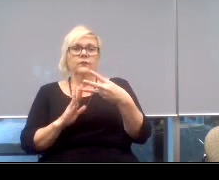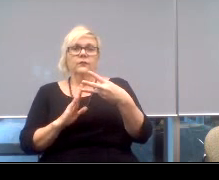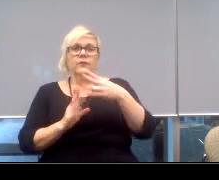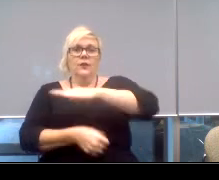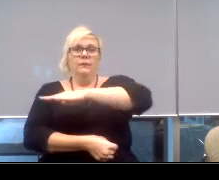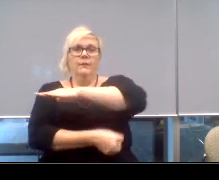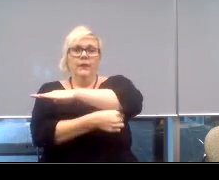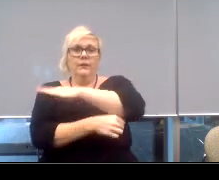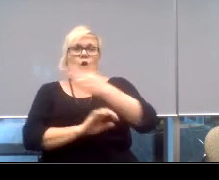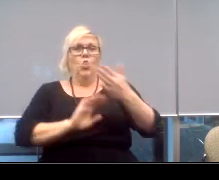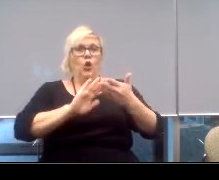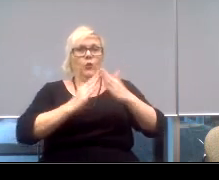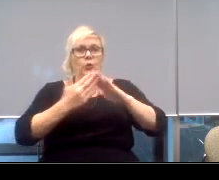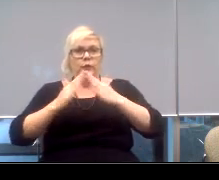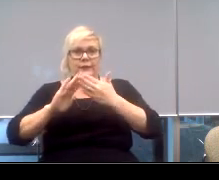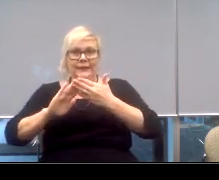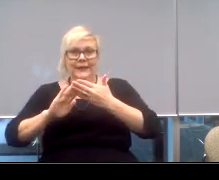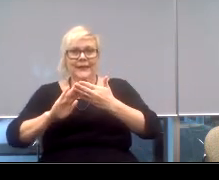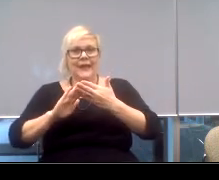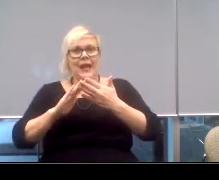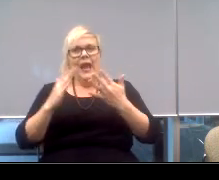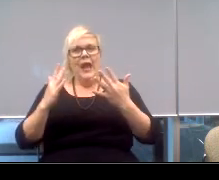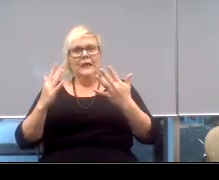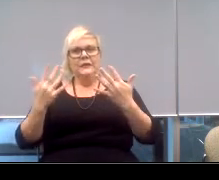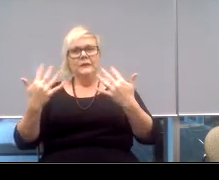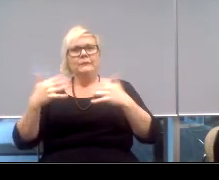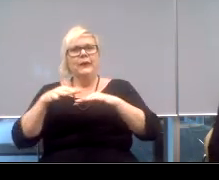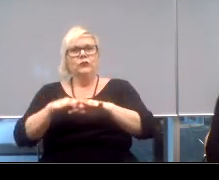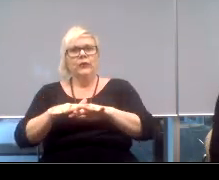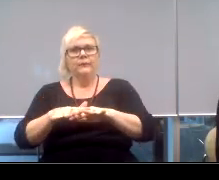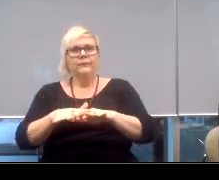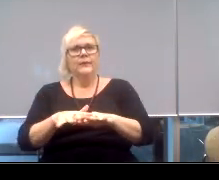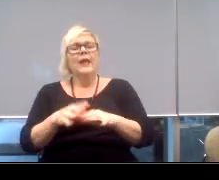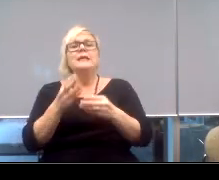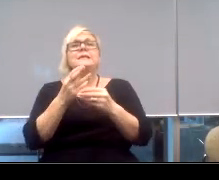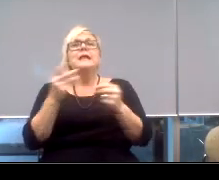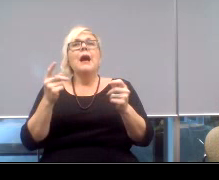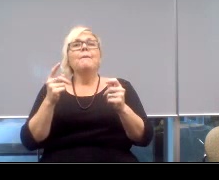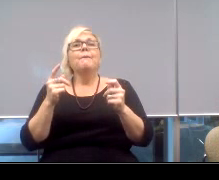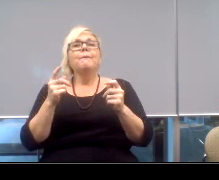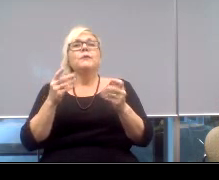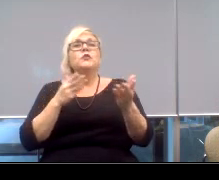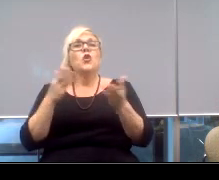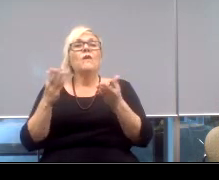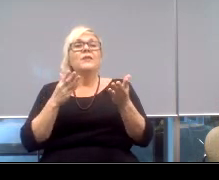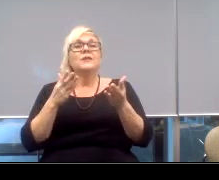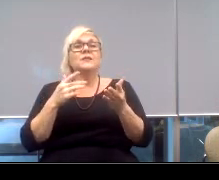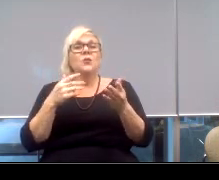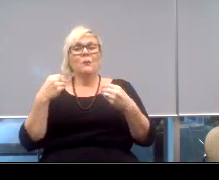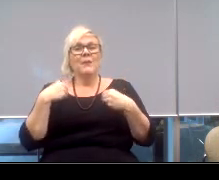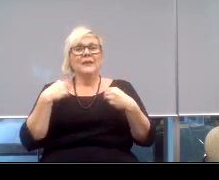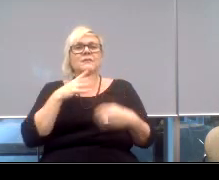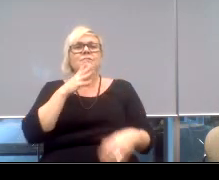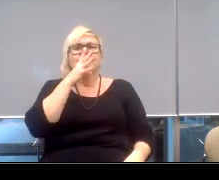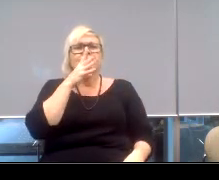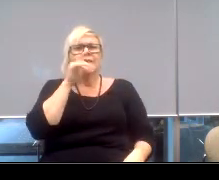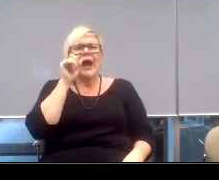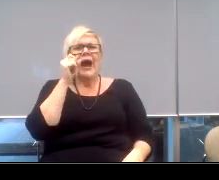Community and mainstream. We do find that sometimes providers in particular don't understand this key aspect of the